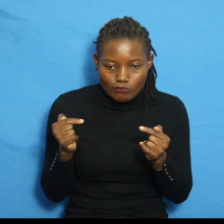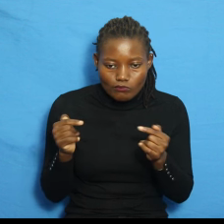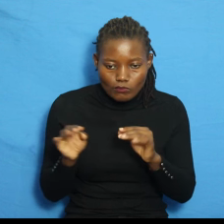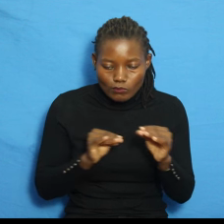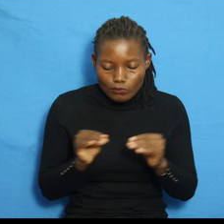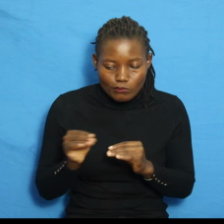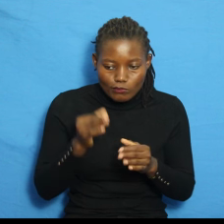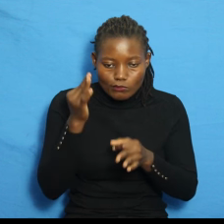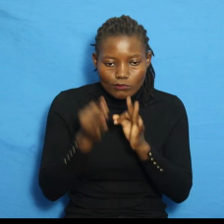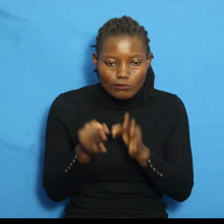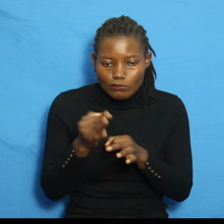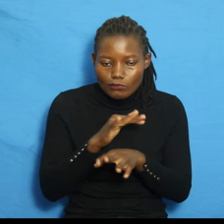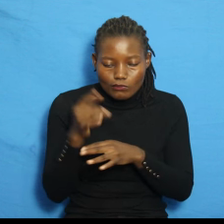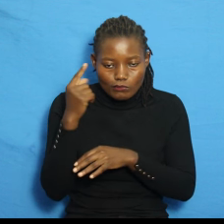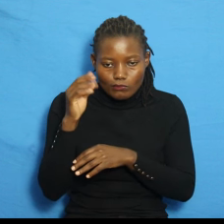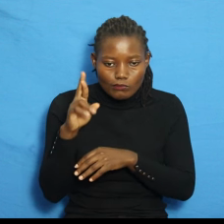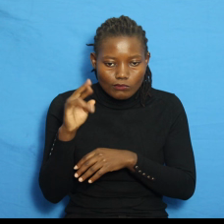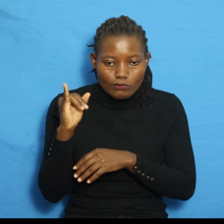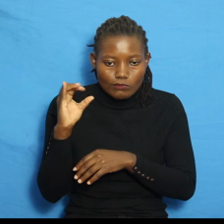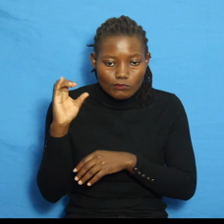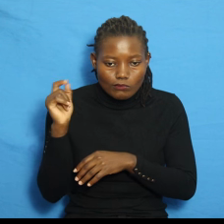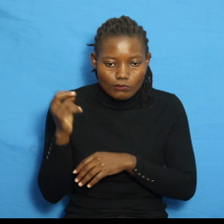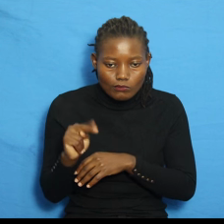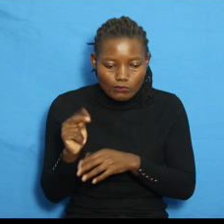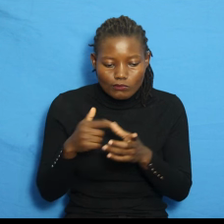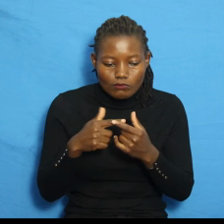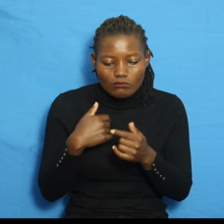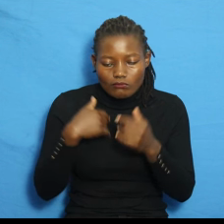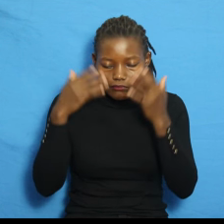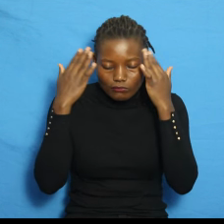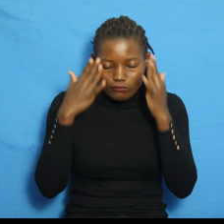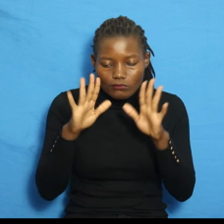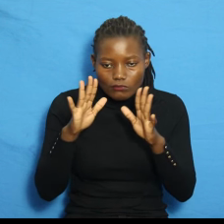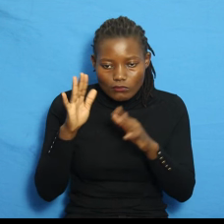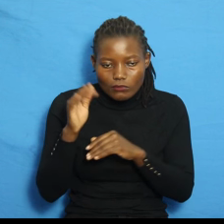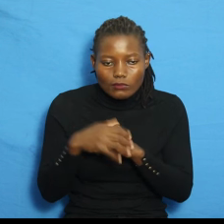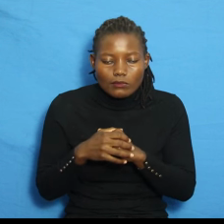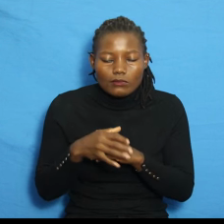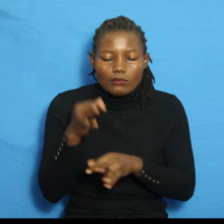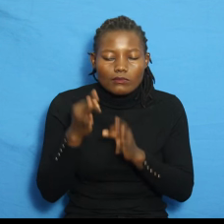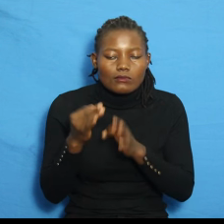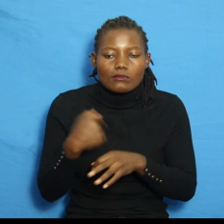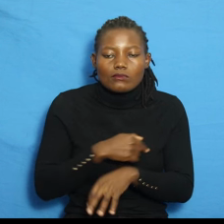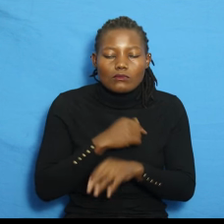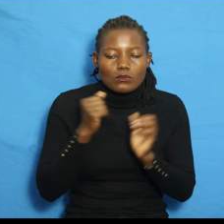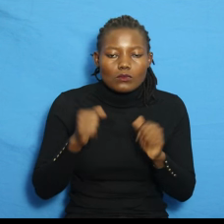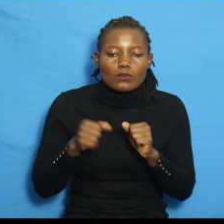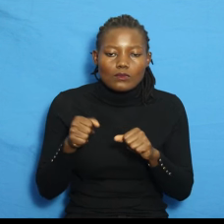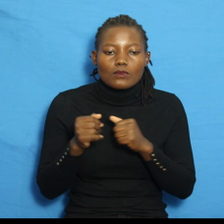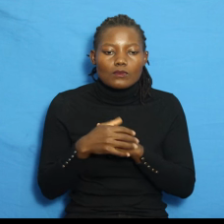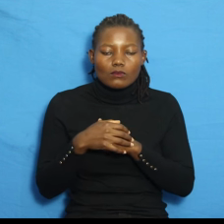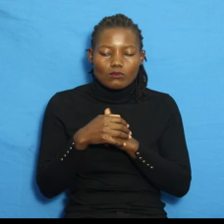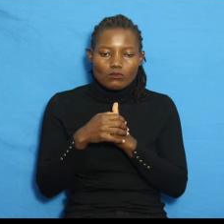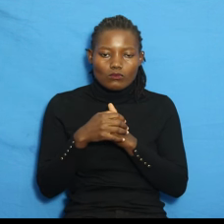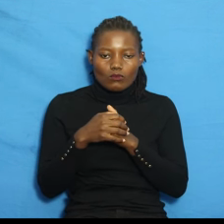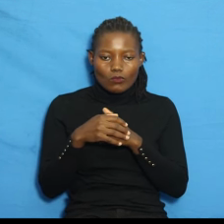in the direction opposite the direction of motion. If it was not for friction, I don't even think we would